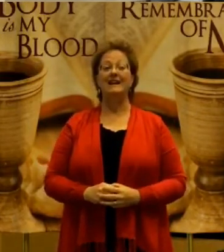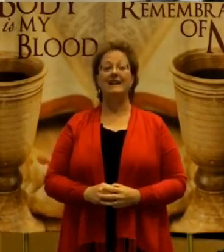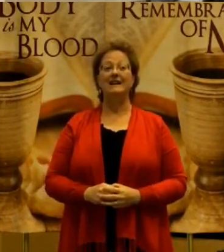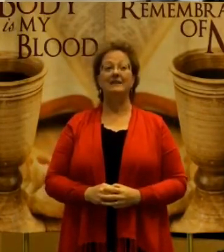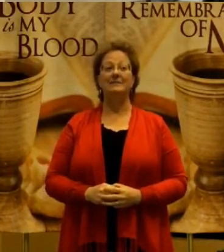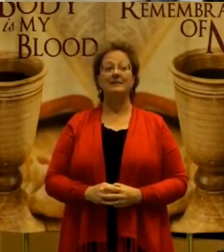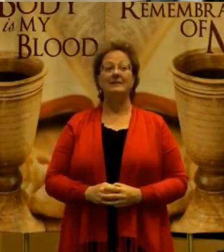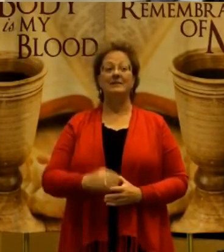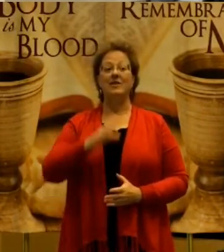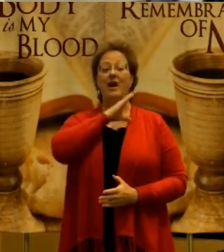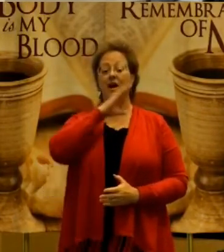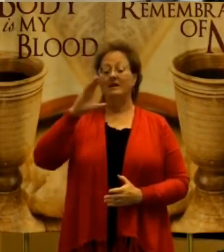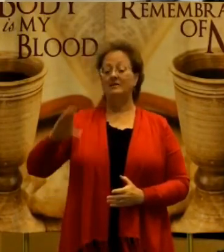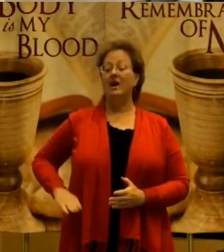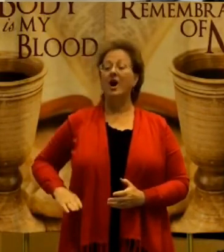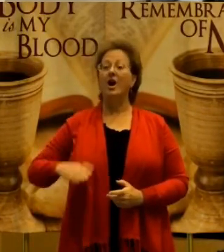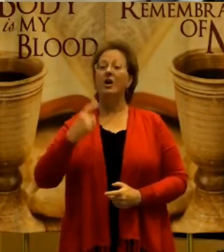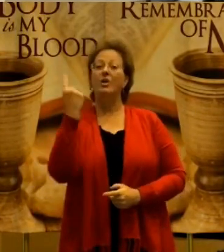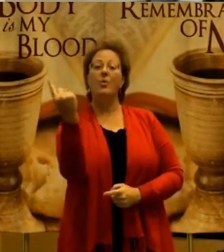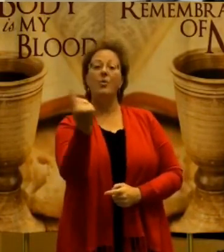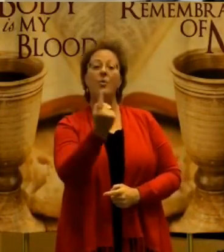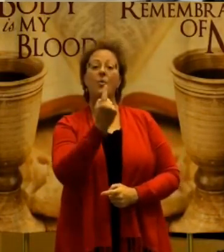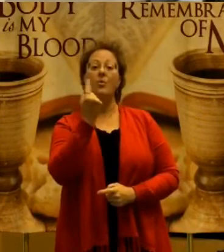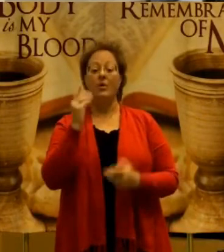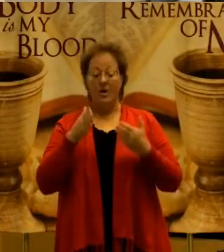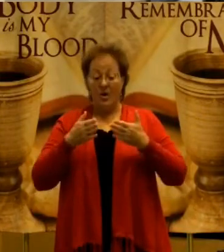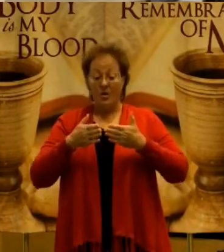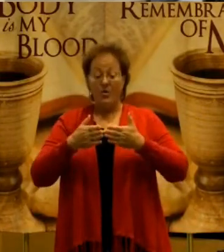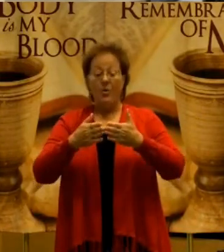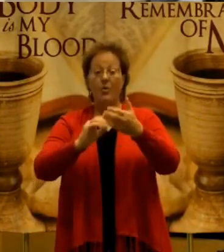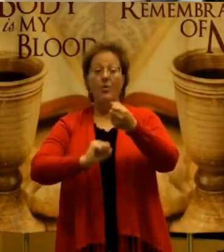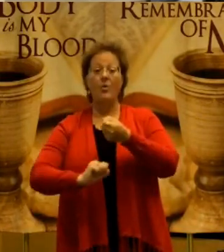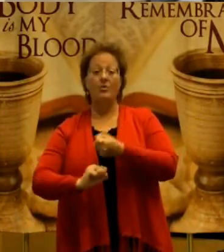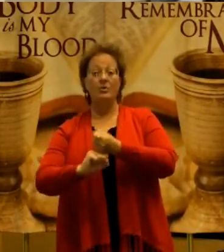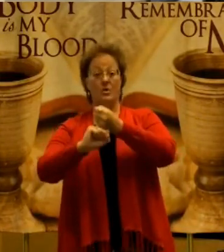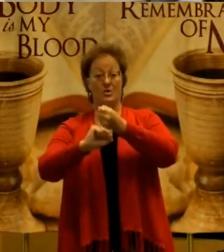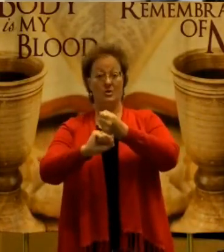name. Christ alone,